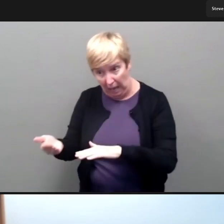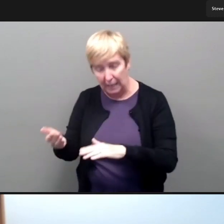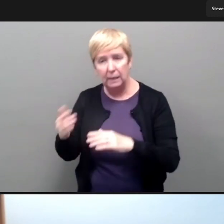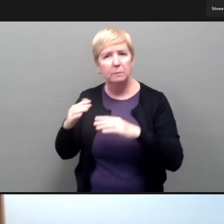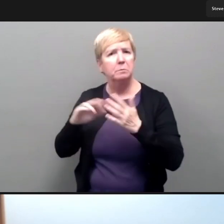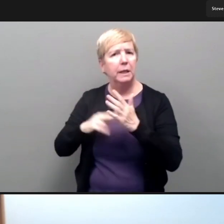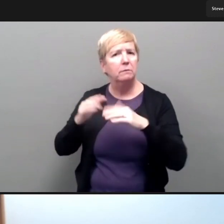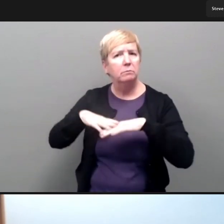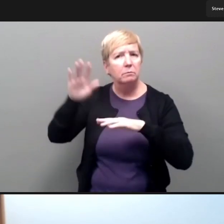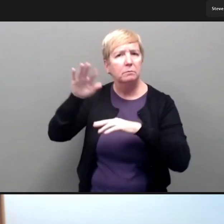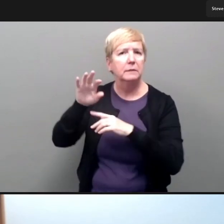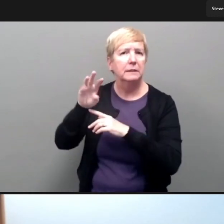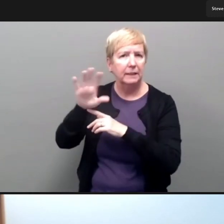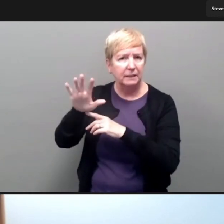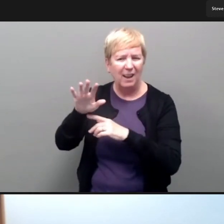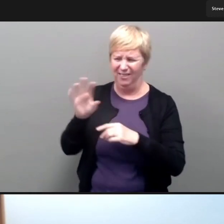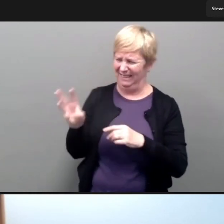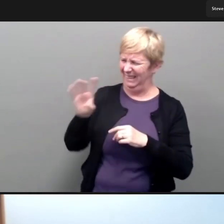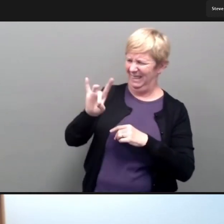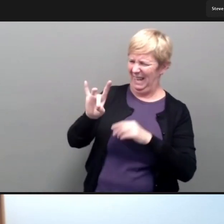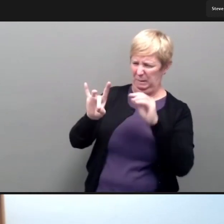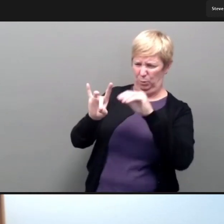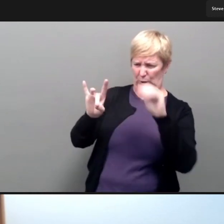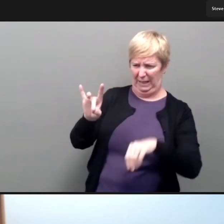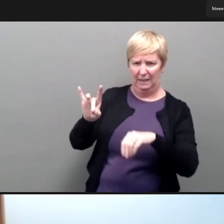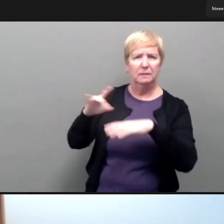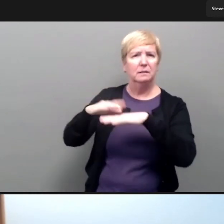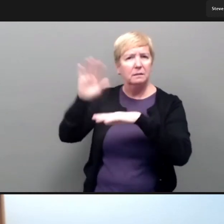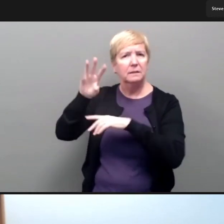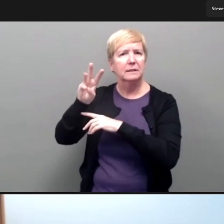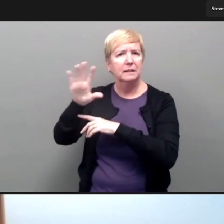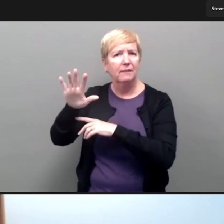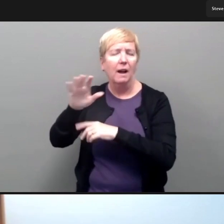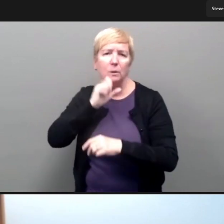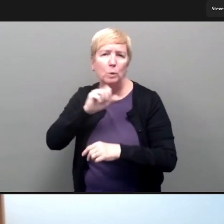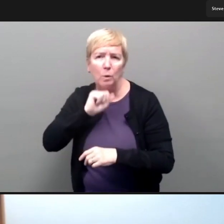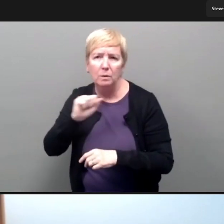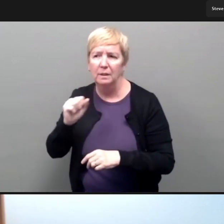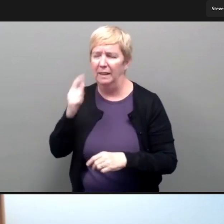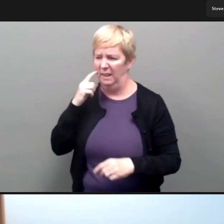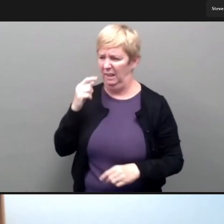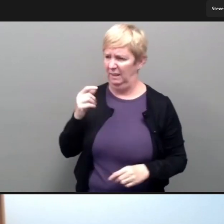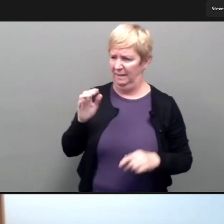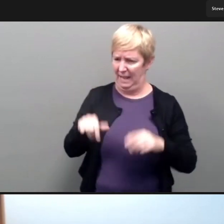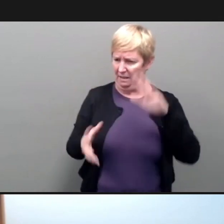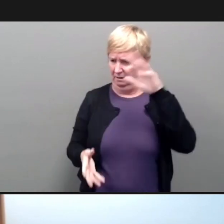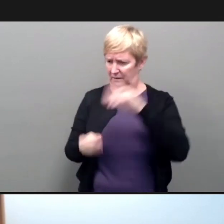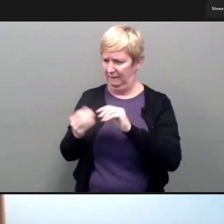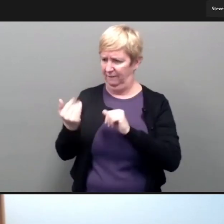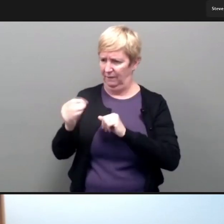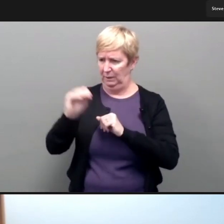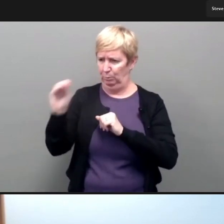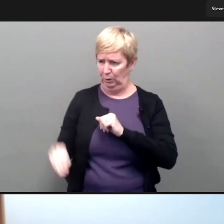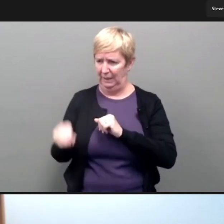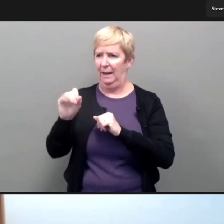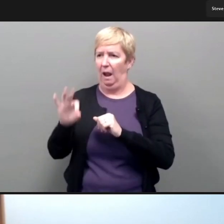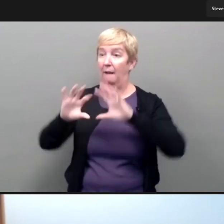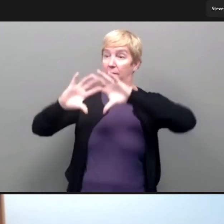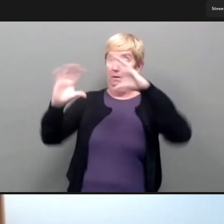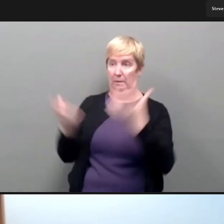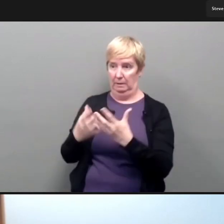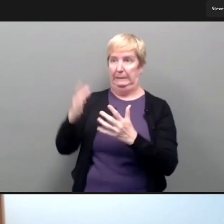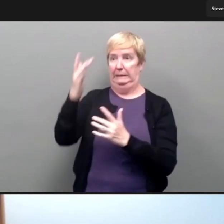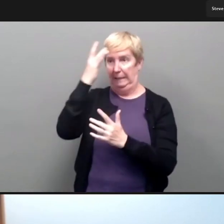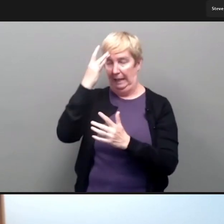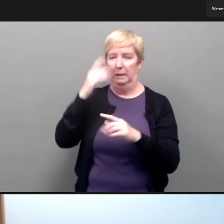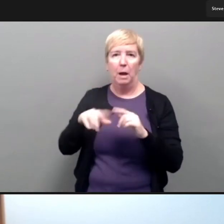68% of our deaths here in New Mexico are over 65, and they make up, I think, maybe about 15% of the total cases. But what